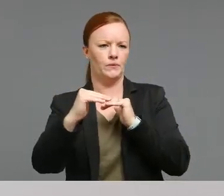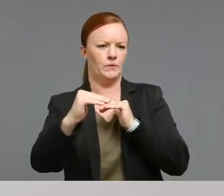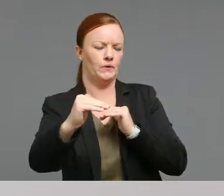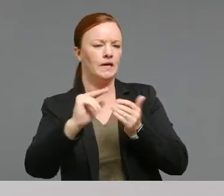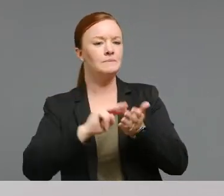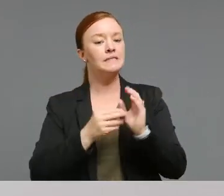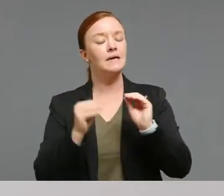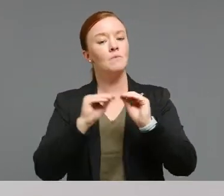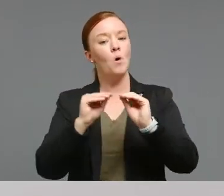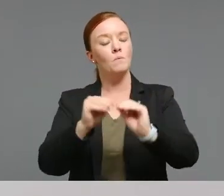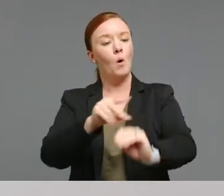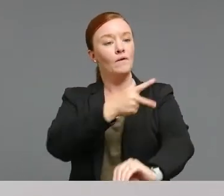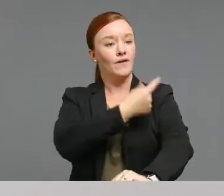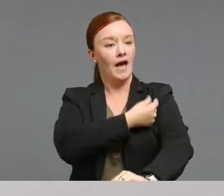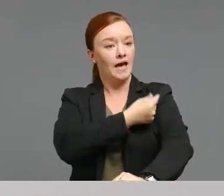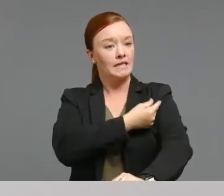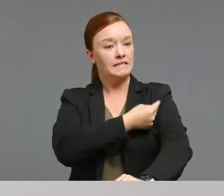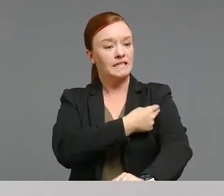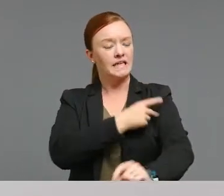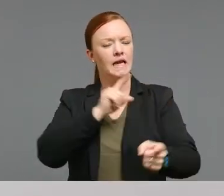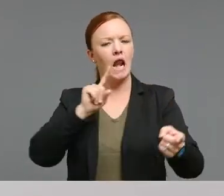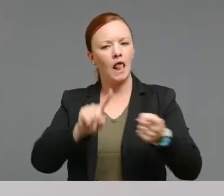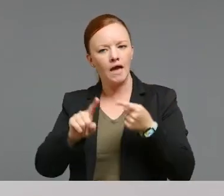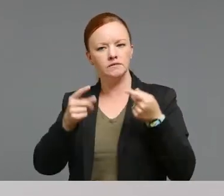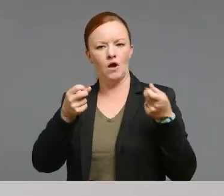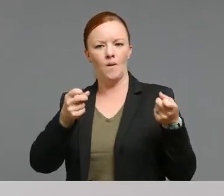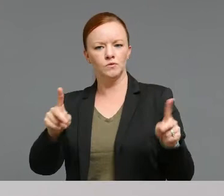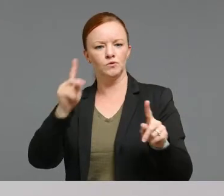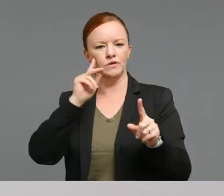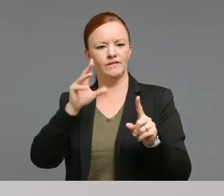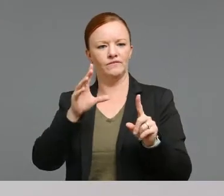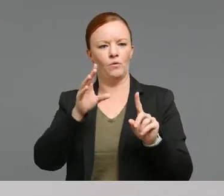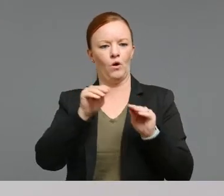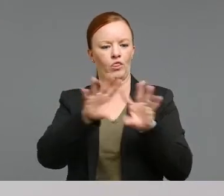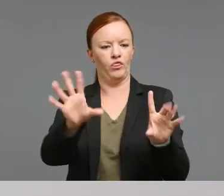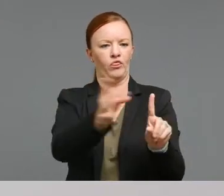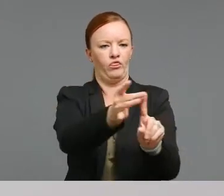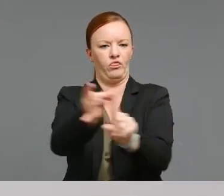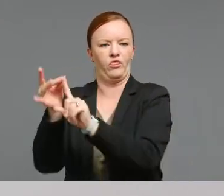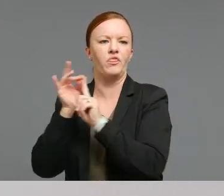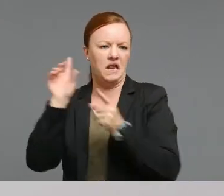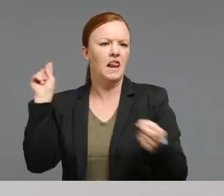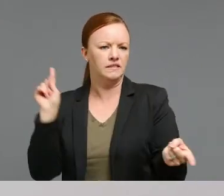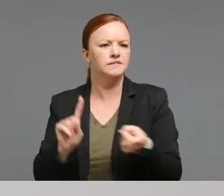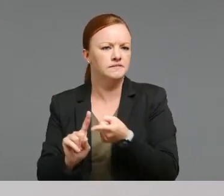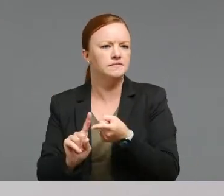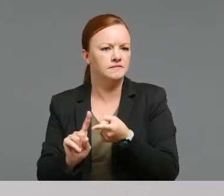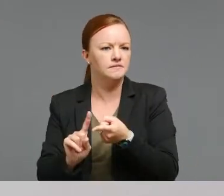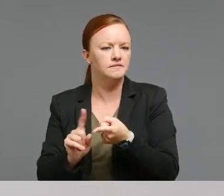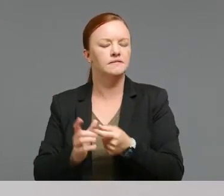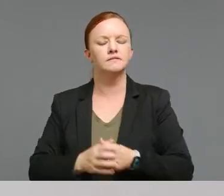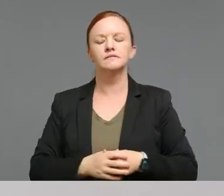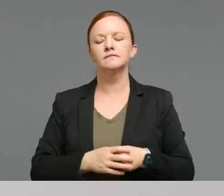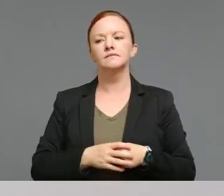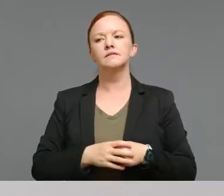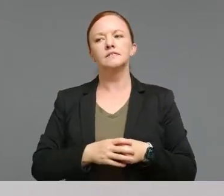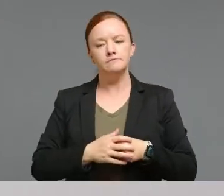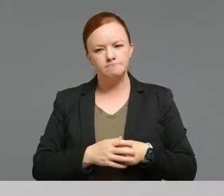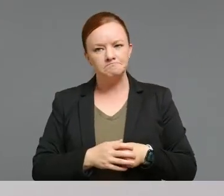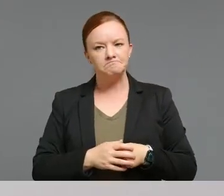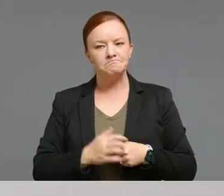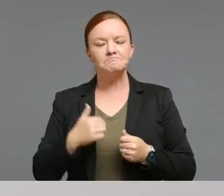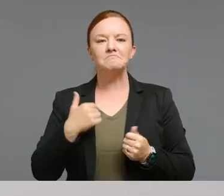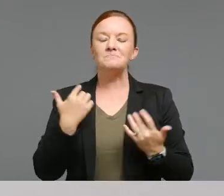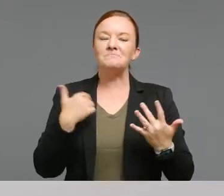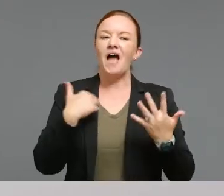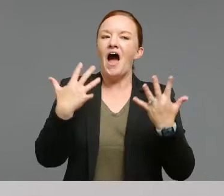chances for COVID to be transmitted through the community. And so, you know, I would love to say that